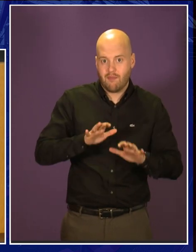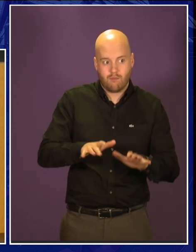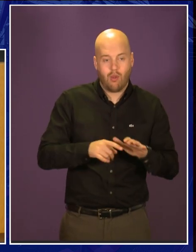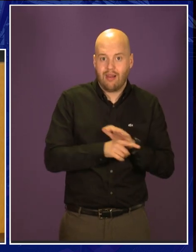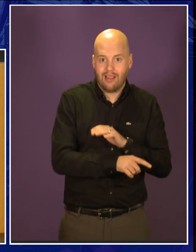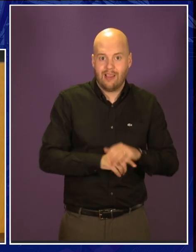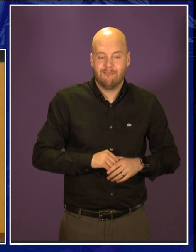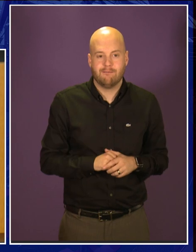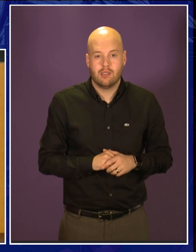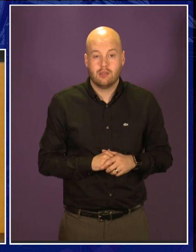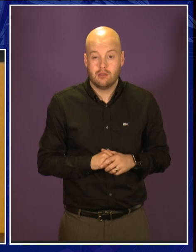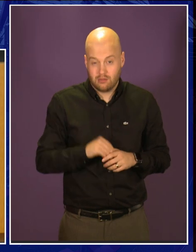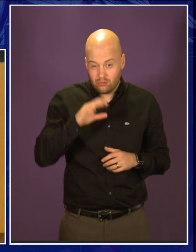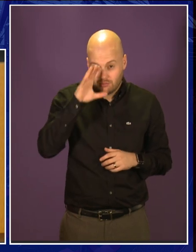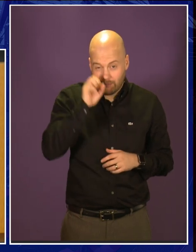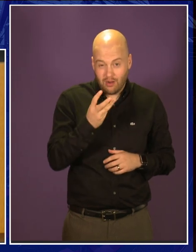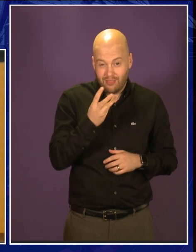And there is 30 ladies around.